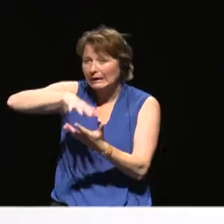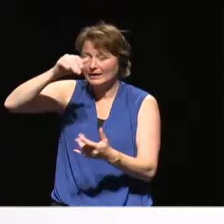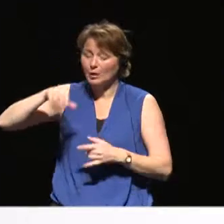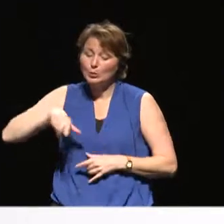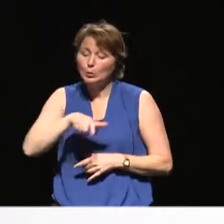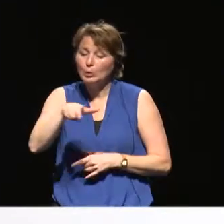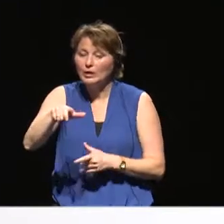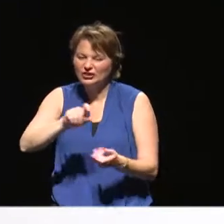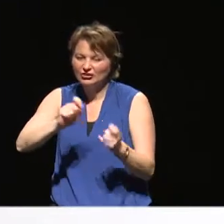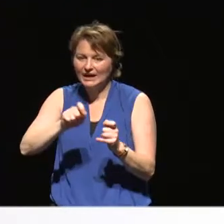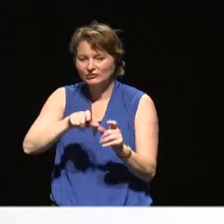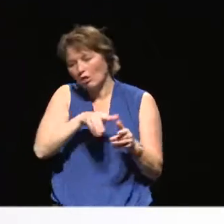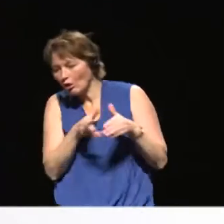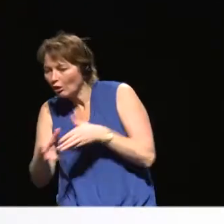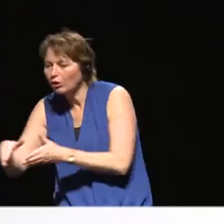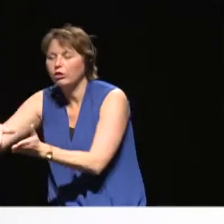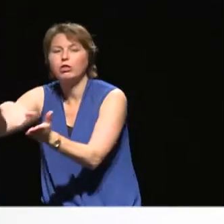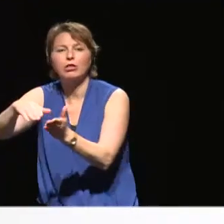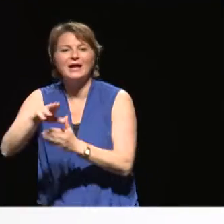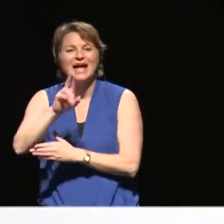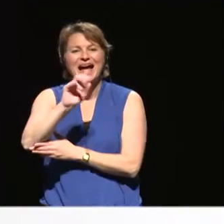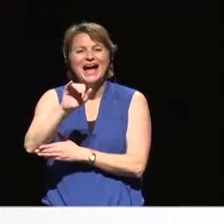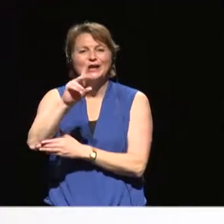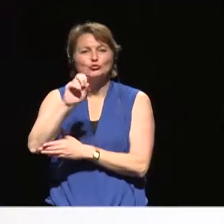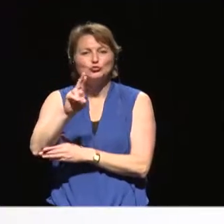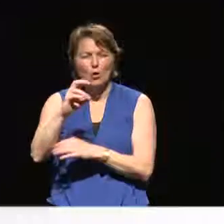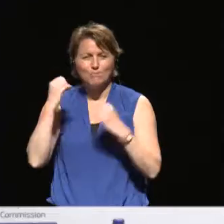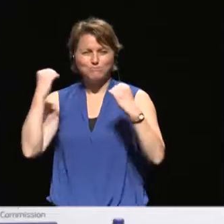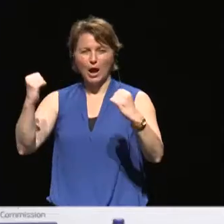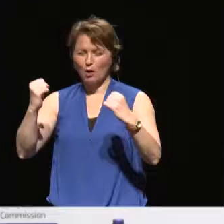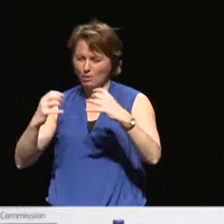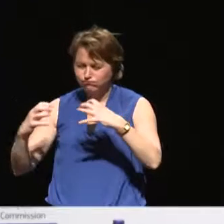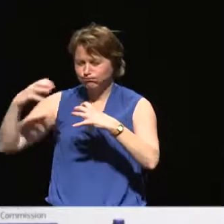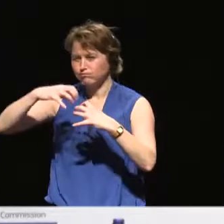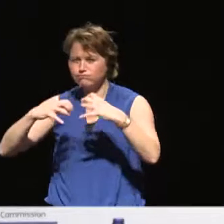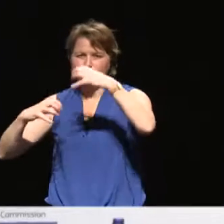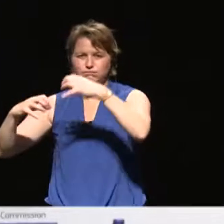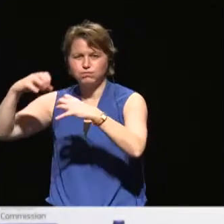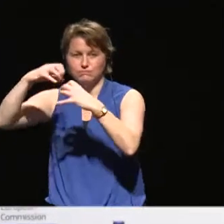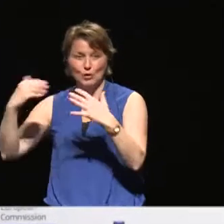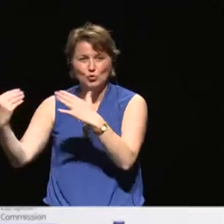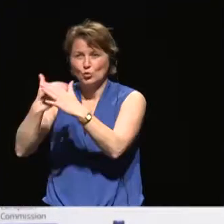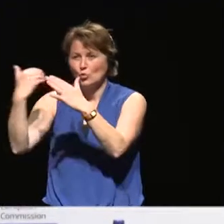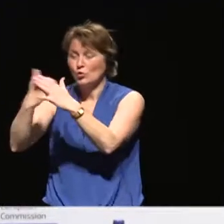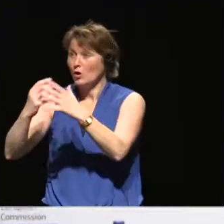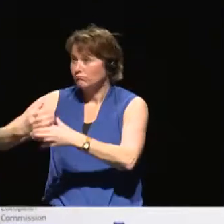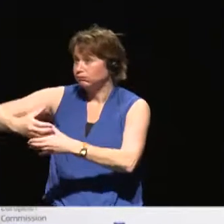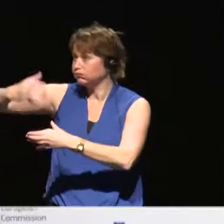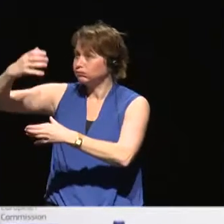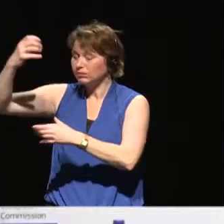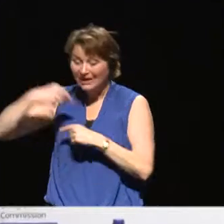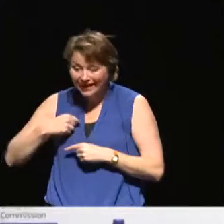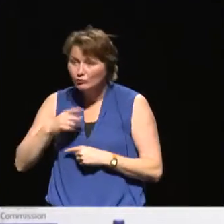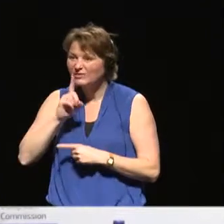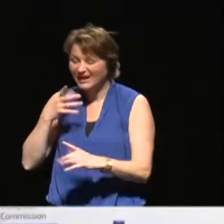agriculture into a hydropower generating infrastructure, you are essentially redistributing the functionality of a river basin